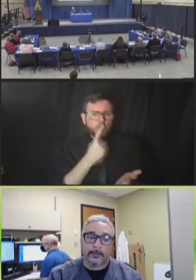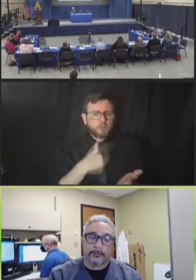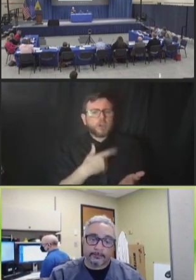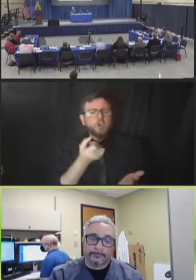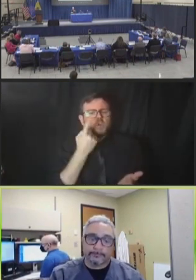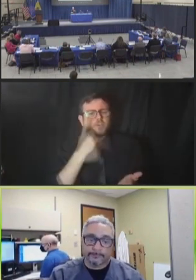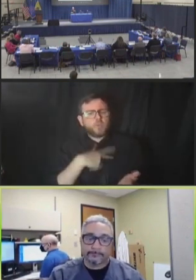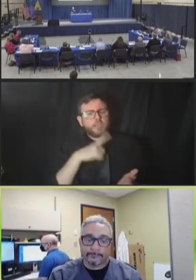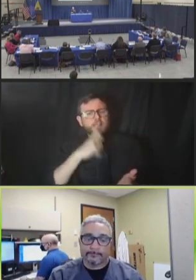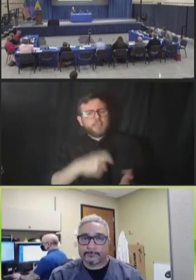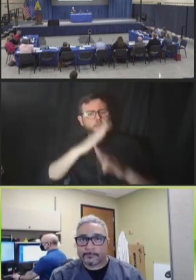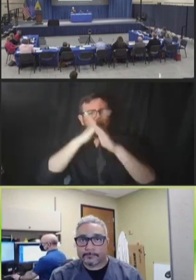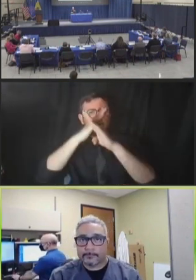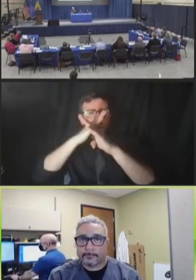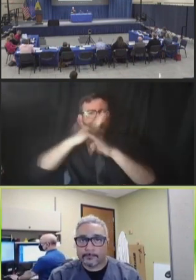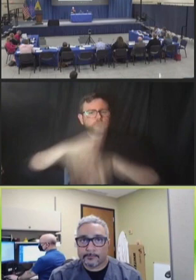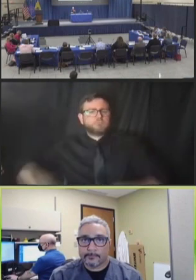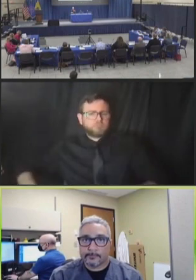that medication.